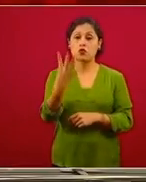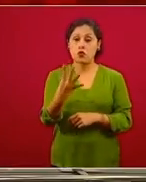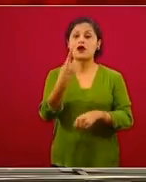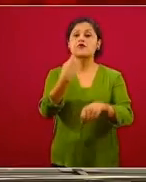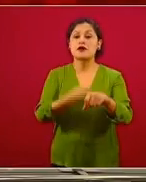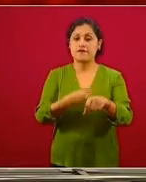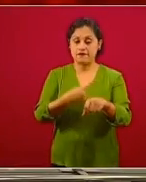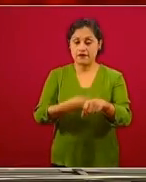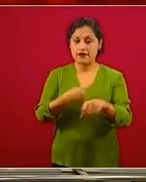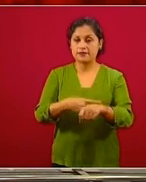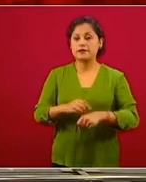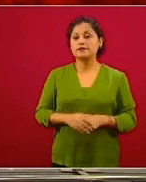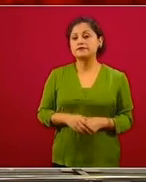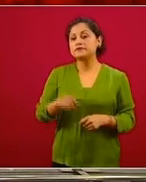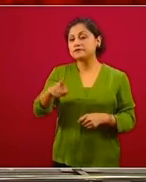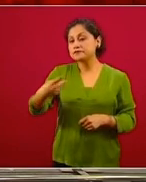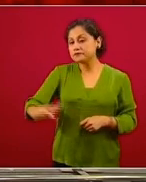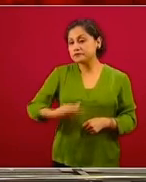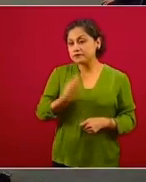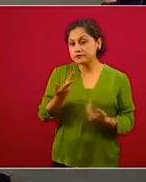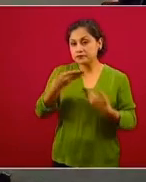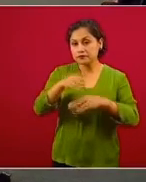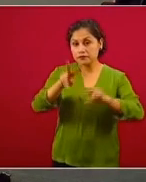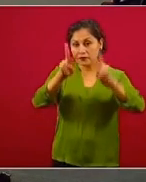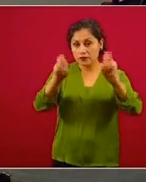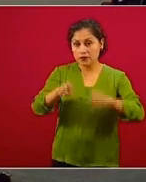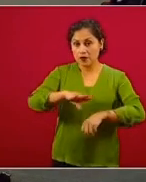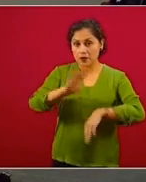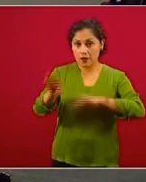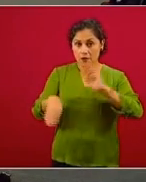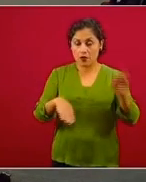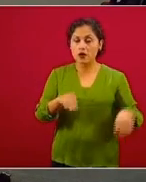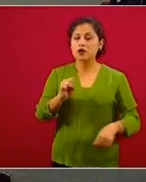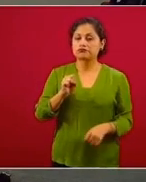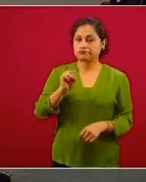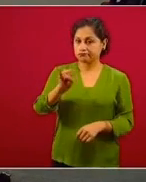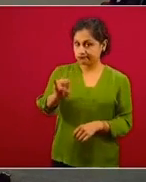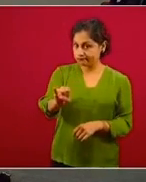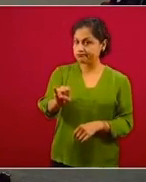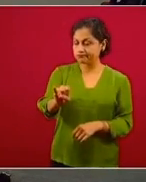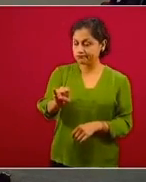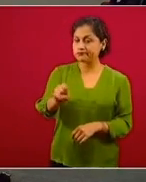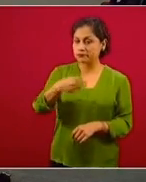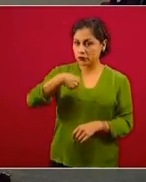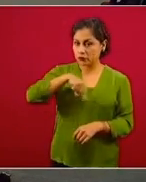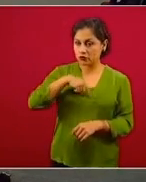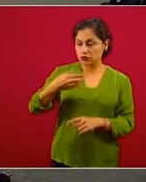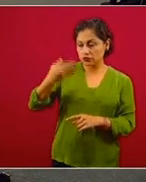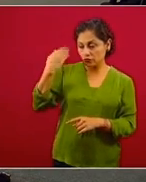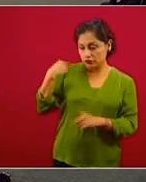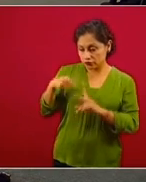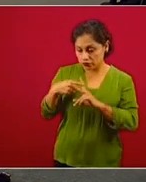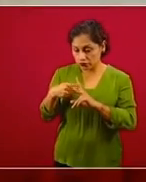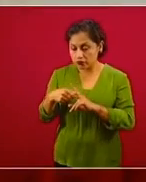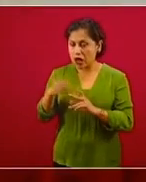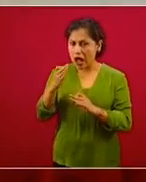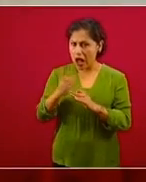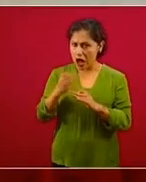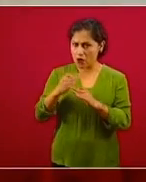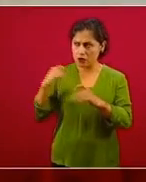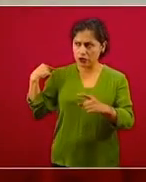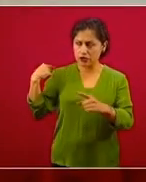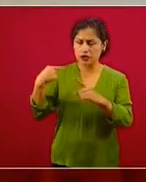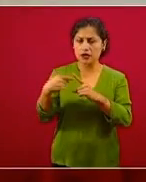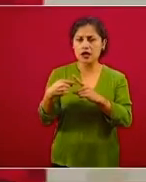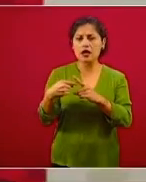la lethality, the estimación de mortalidad, lethality sí, sigue index, siendo la que hemos as you can proyectado. see right now, Ahorita, we como have pudieron ver, tenemos 2,000, 2,000,